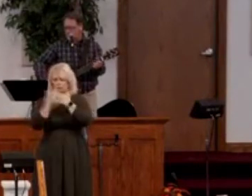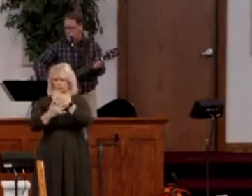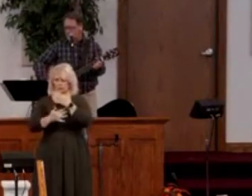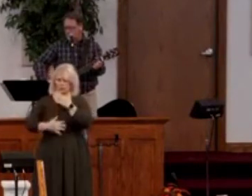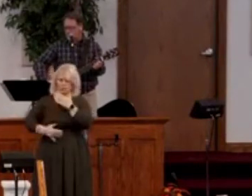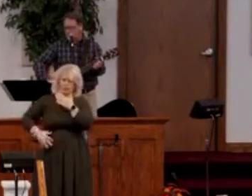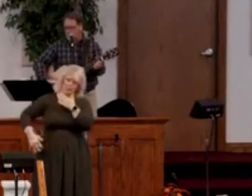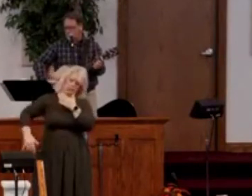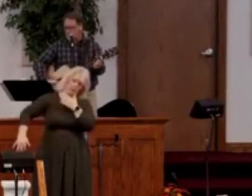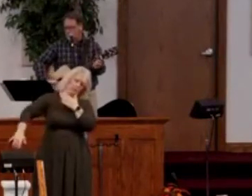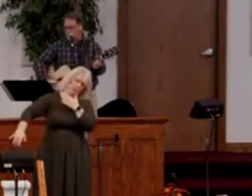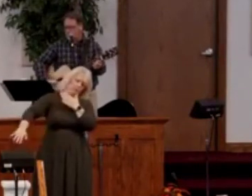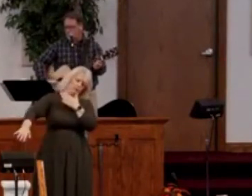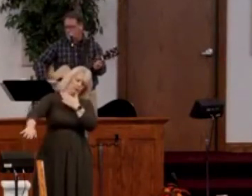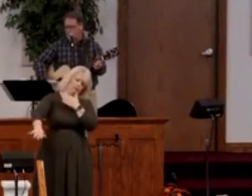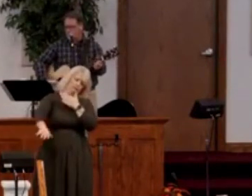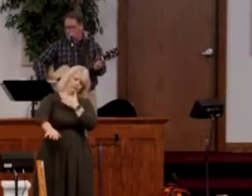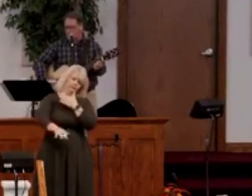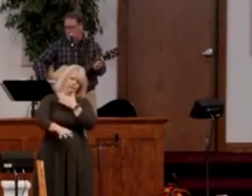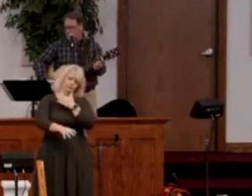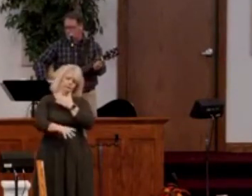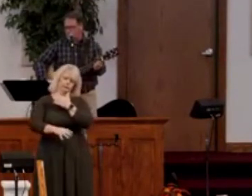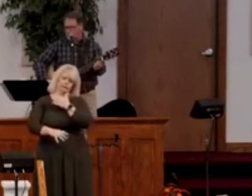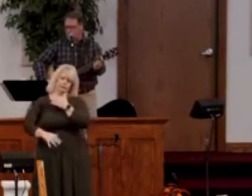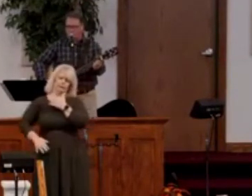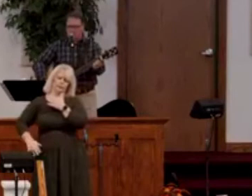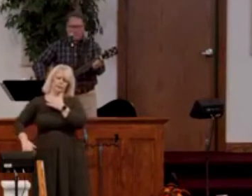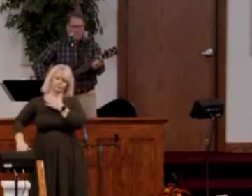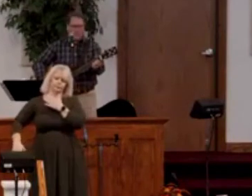This is the blood.